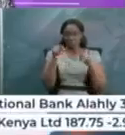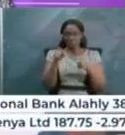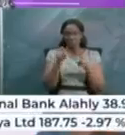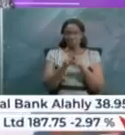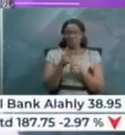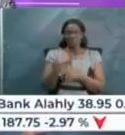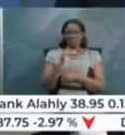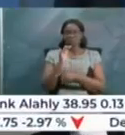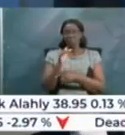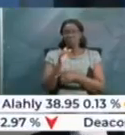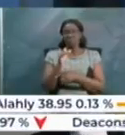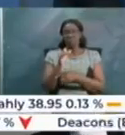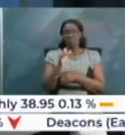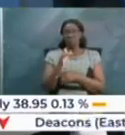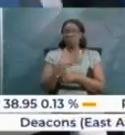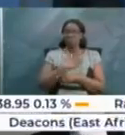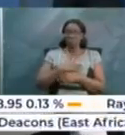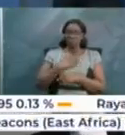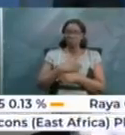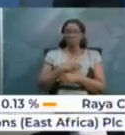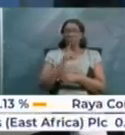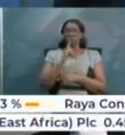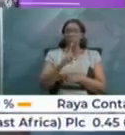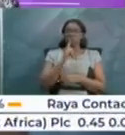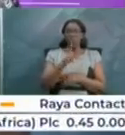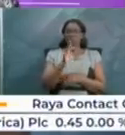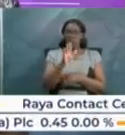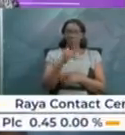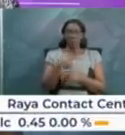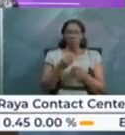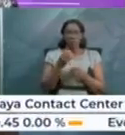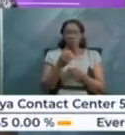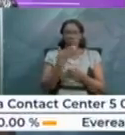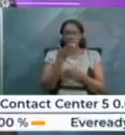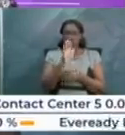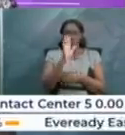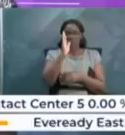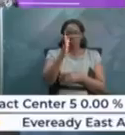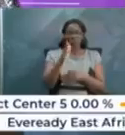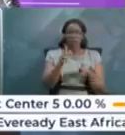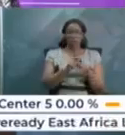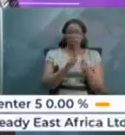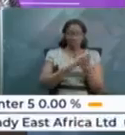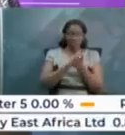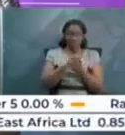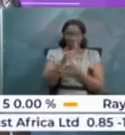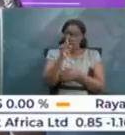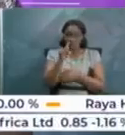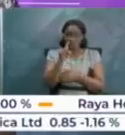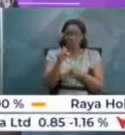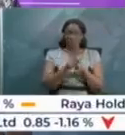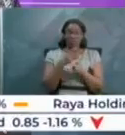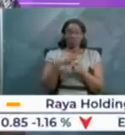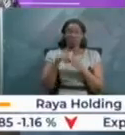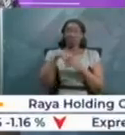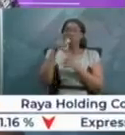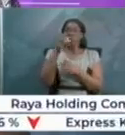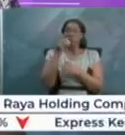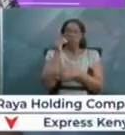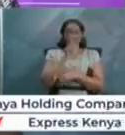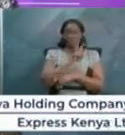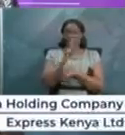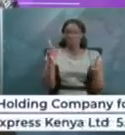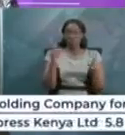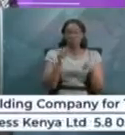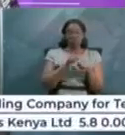my co-host has said, please put in your orders and we'll get back to you, because these are essentials you need, and we do not want you to step outside and catch the